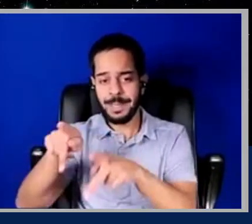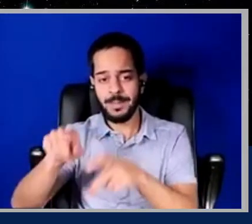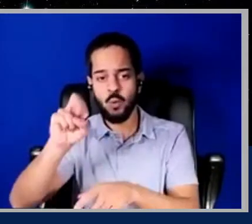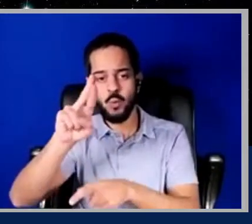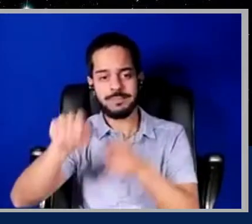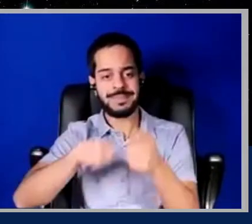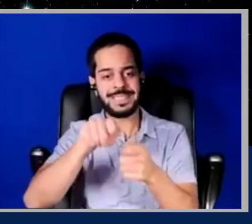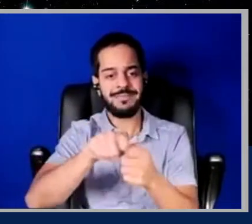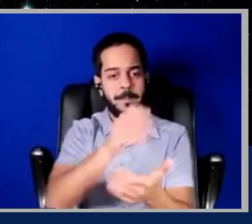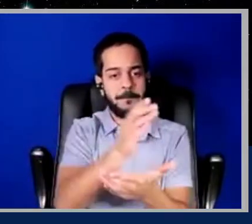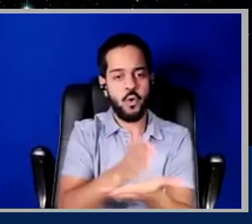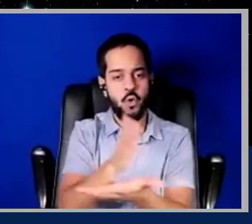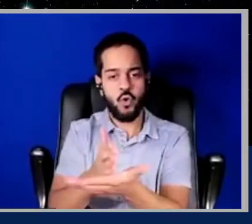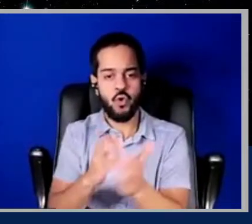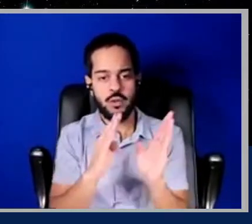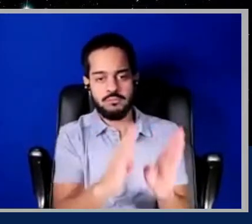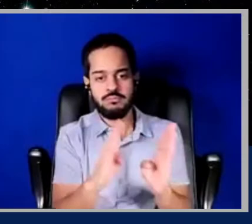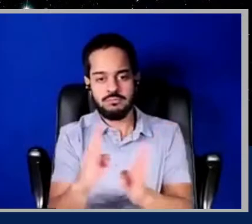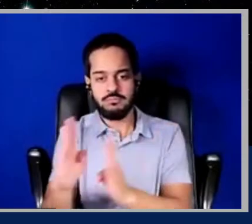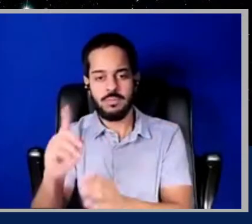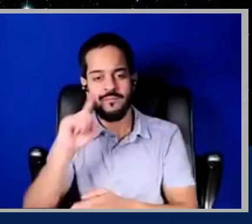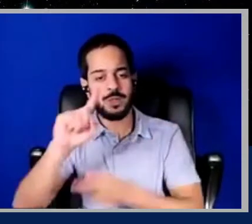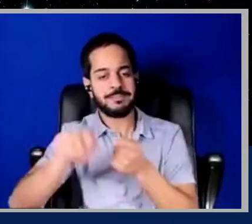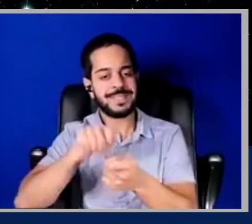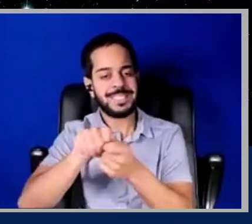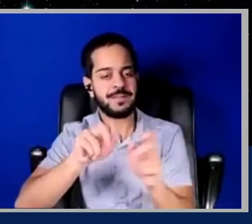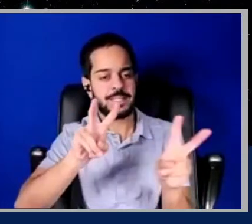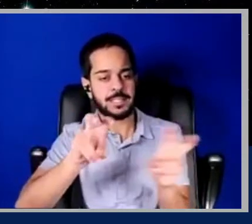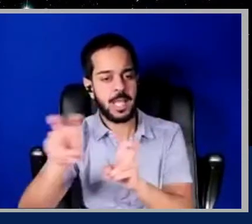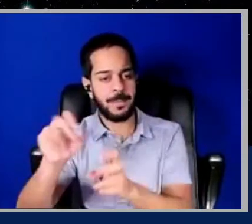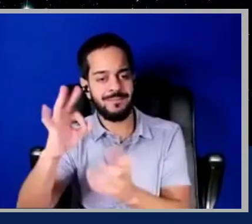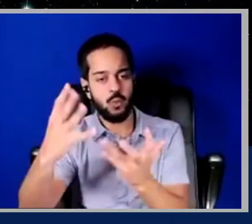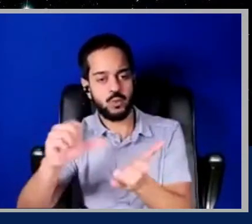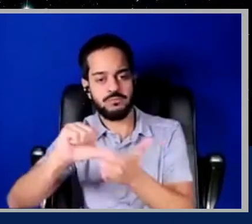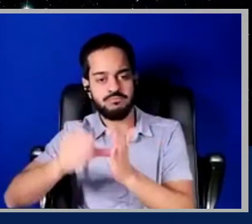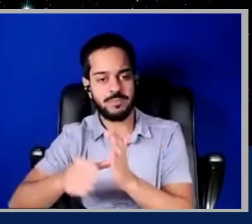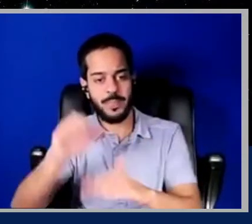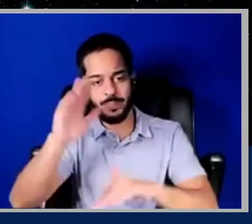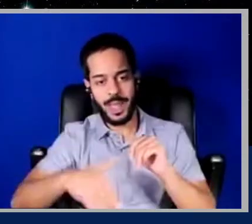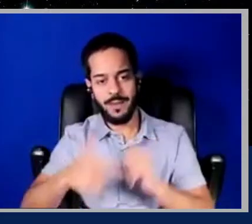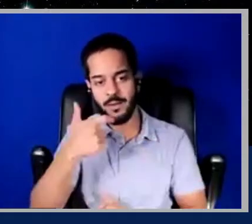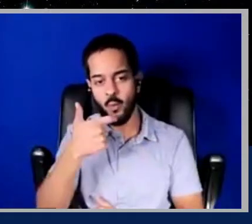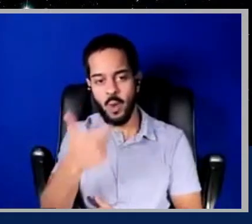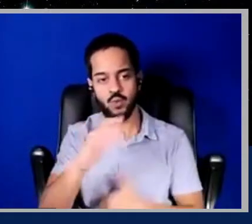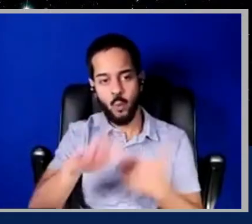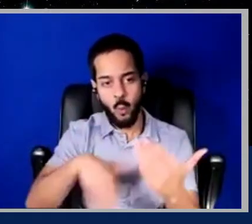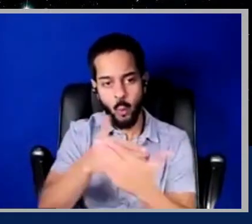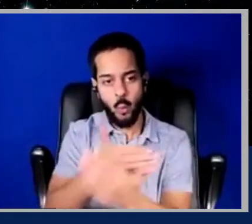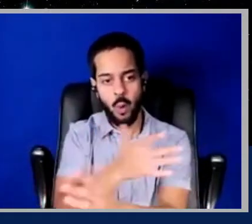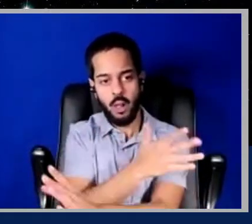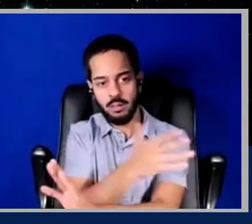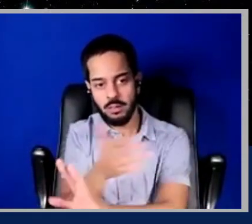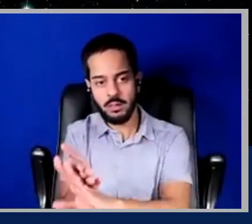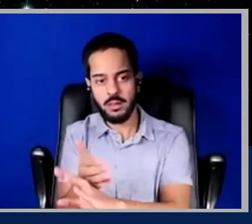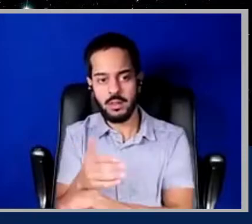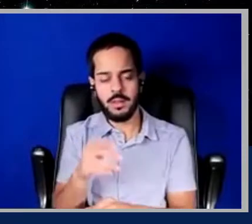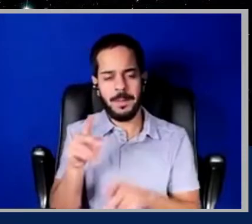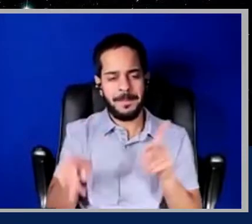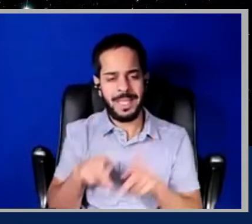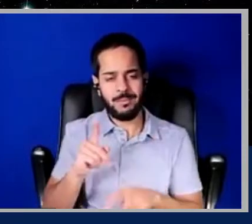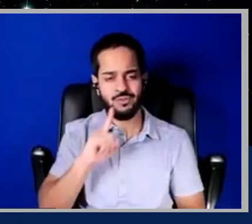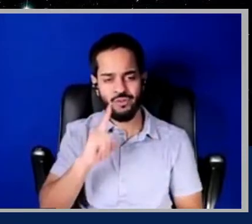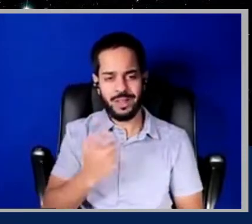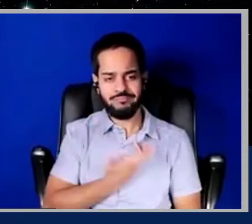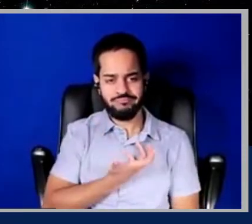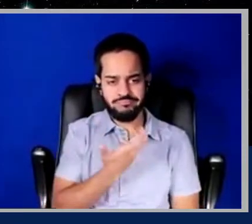share a specific concept or something like that. So the folks here that have shown such big heart caring about this